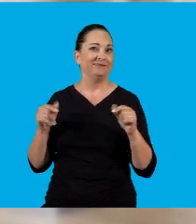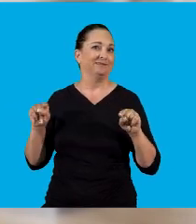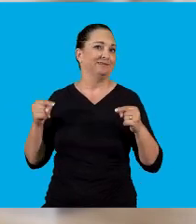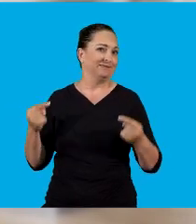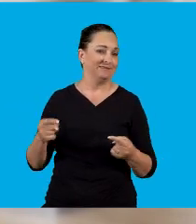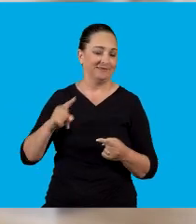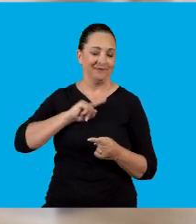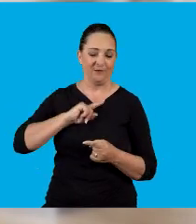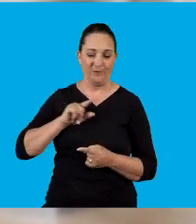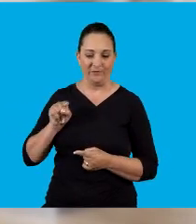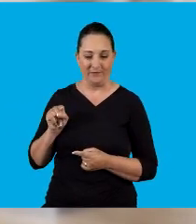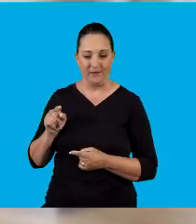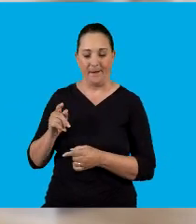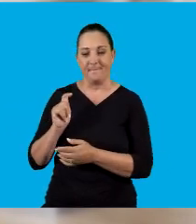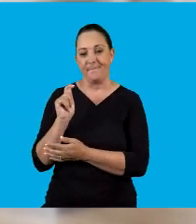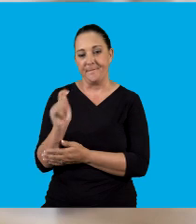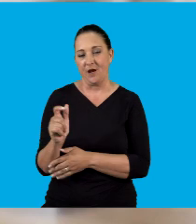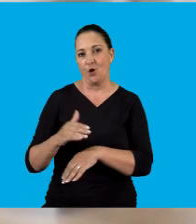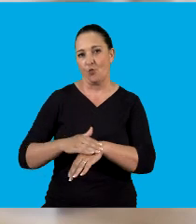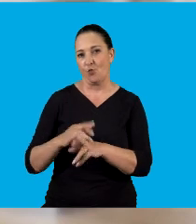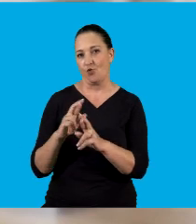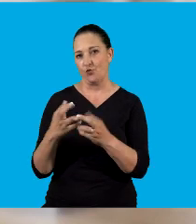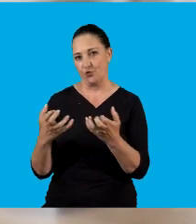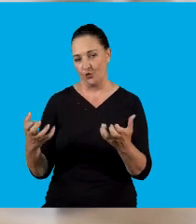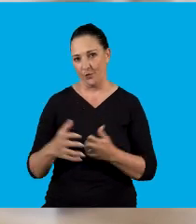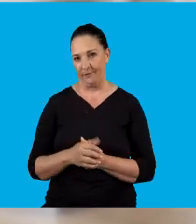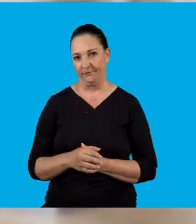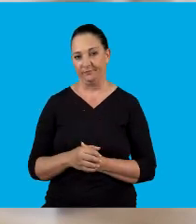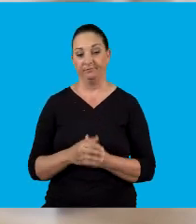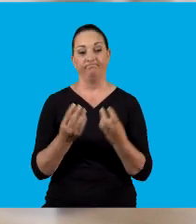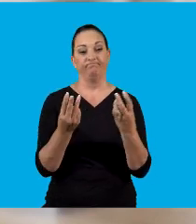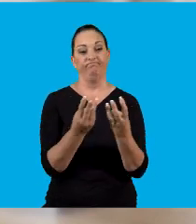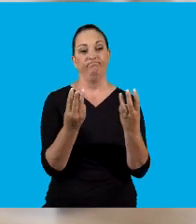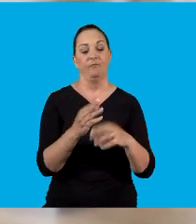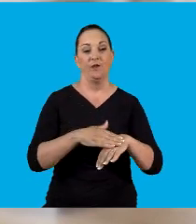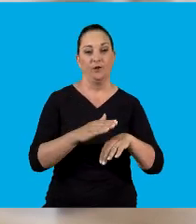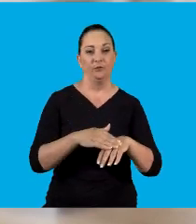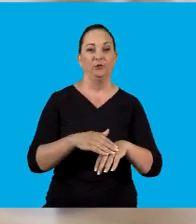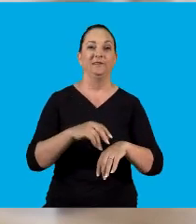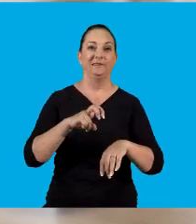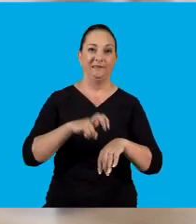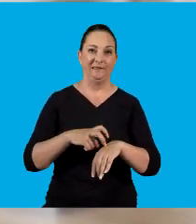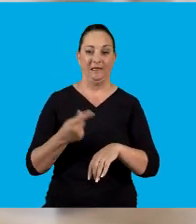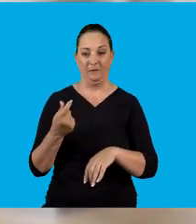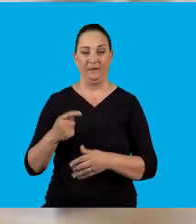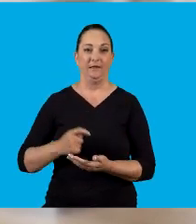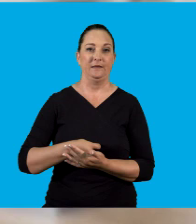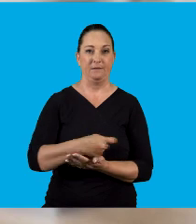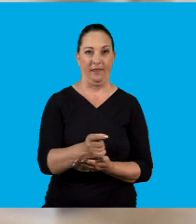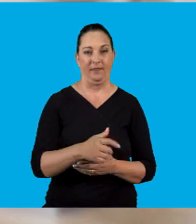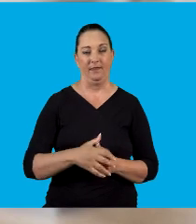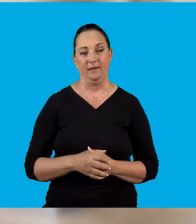up buying the natural resources that we are supposed to be having. But because of population growth, we end up having to spend that